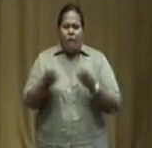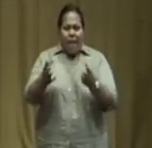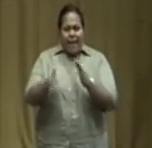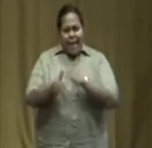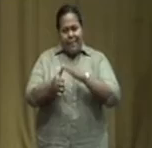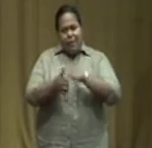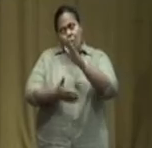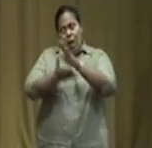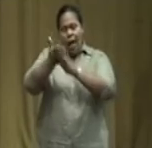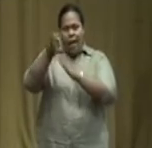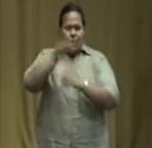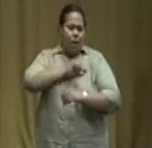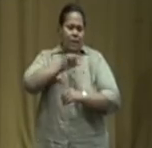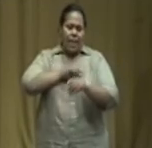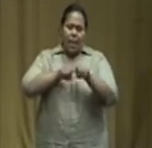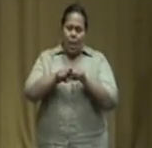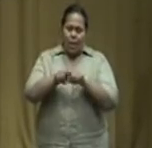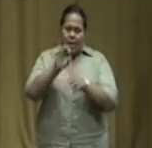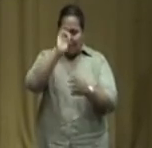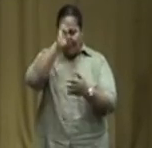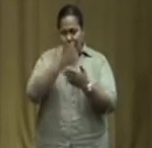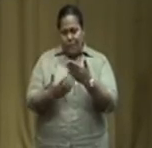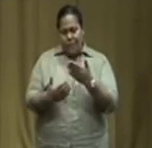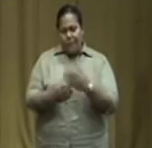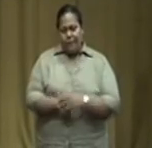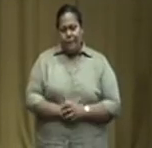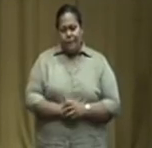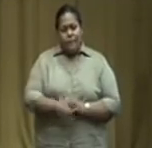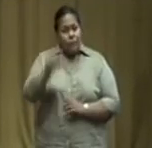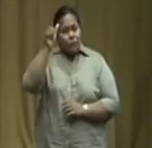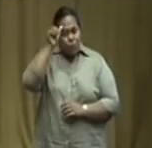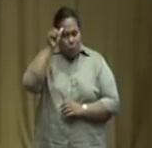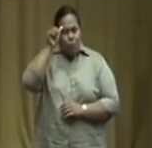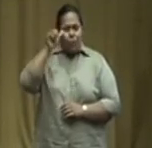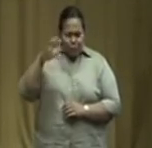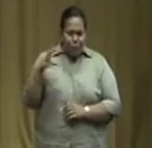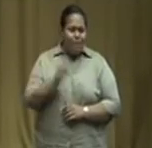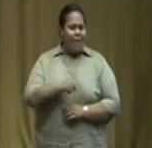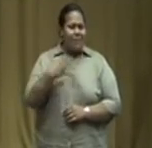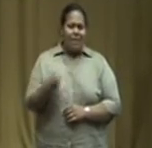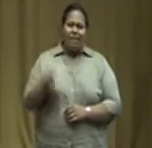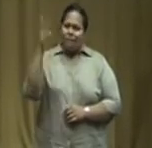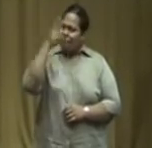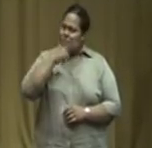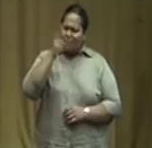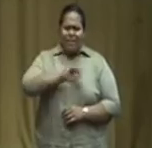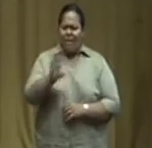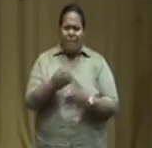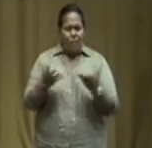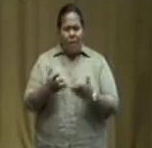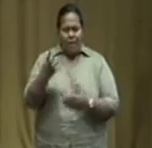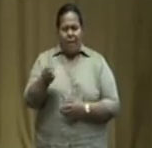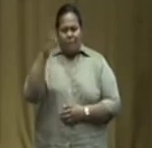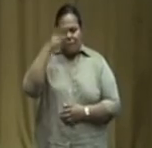high quality learning experiences, right? Knowing that there is a risk of, the fact that we don't have